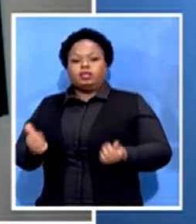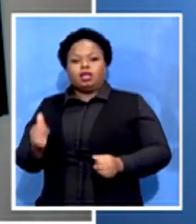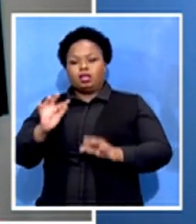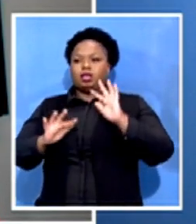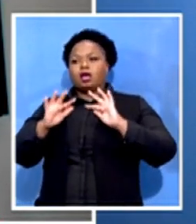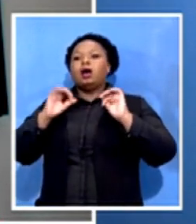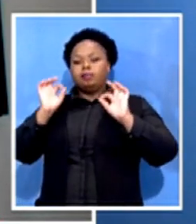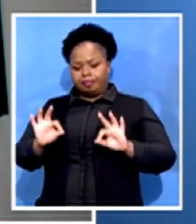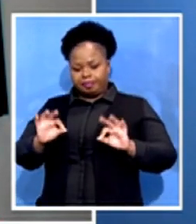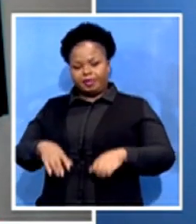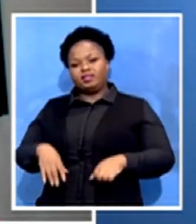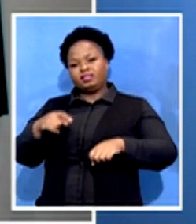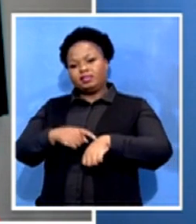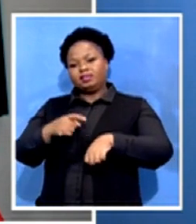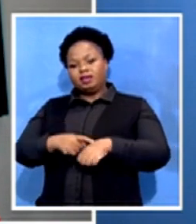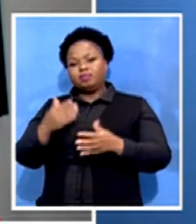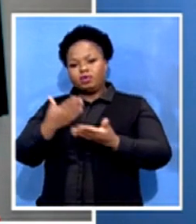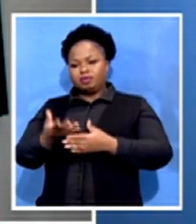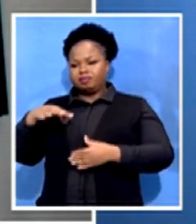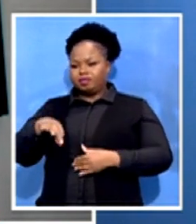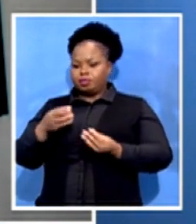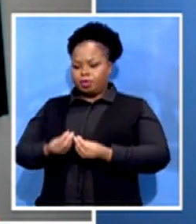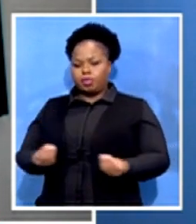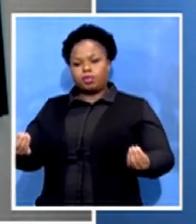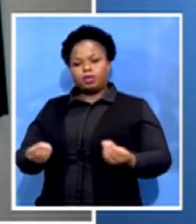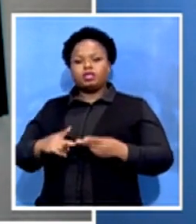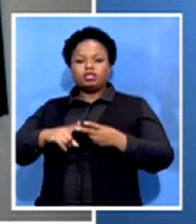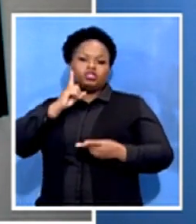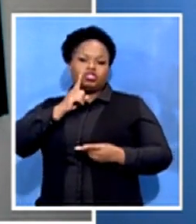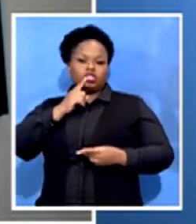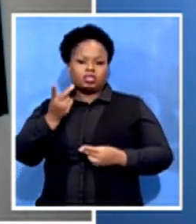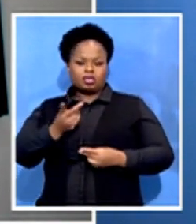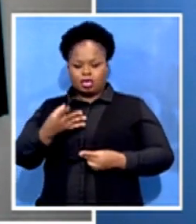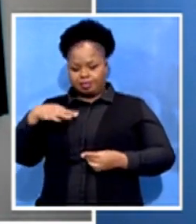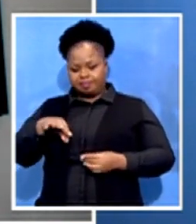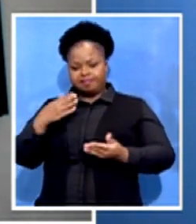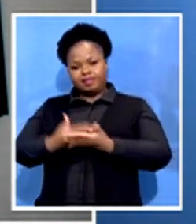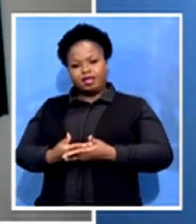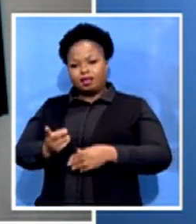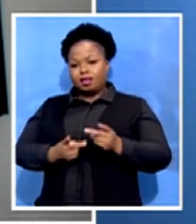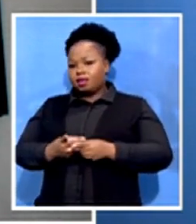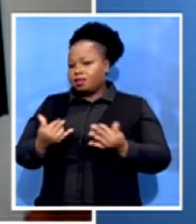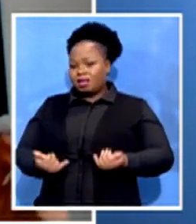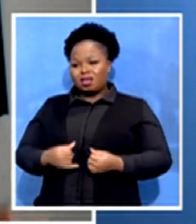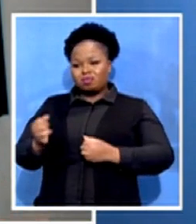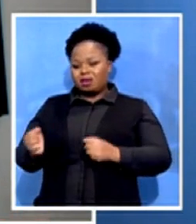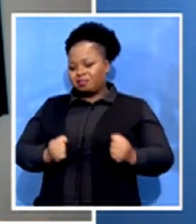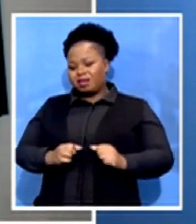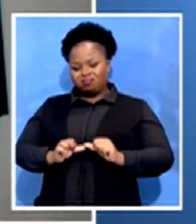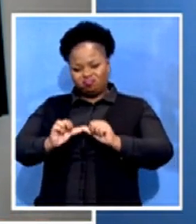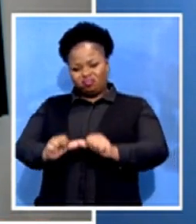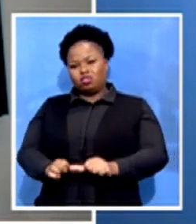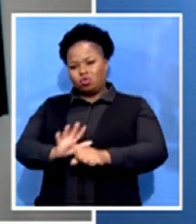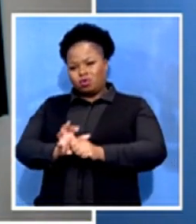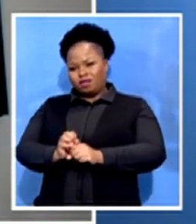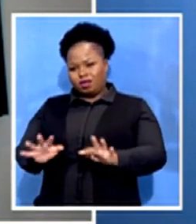benefit the children, the teachers as well. And COVID's not going anywhere anytime soon. And that's why we have brought this in. We